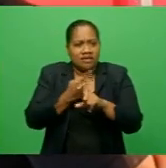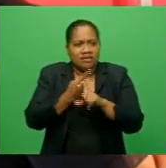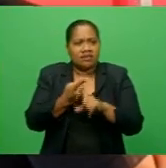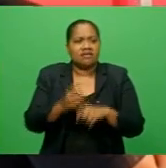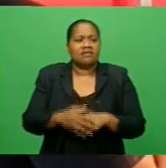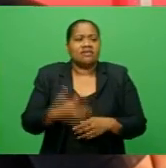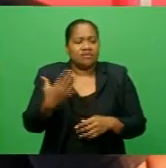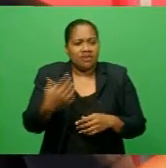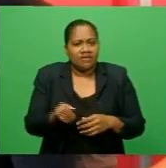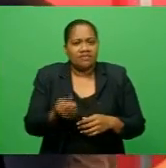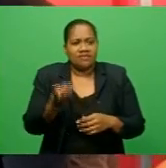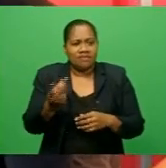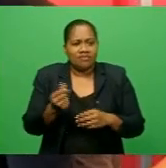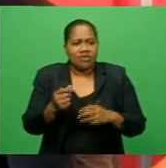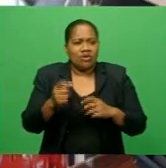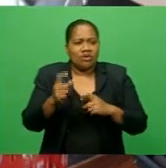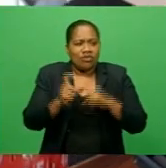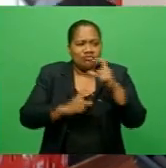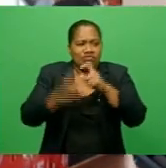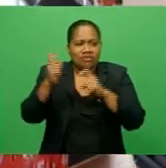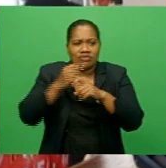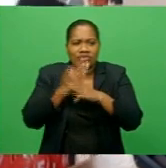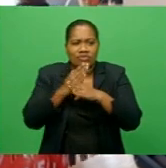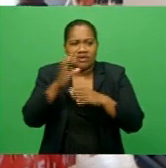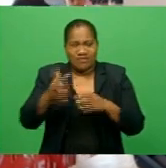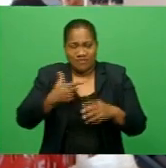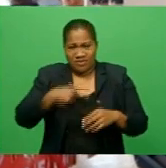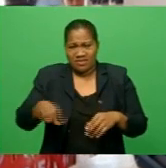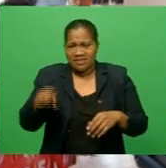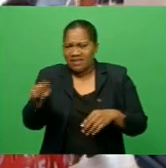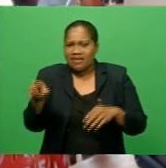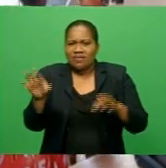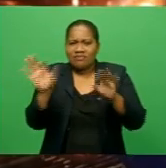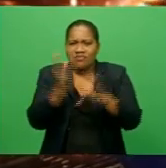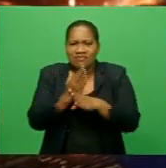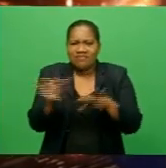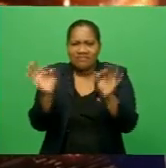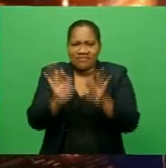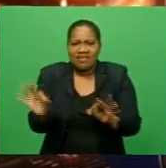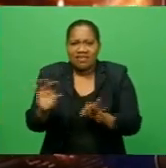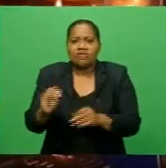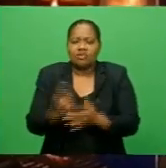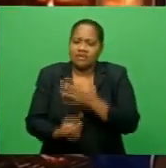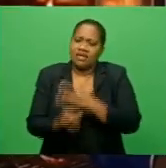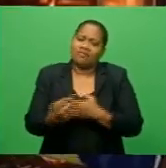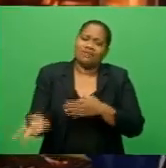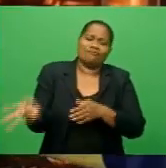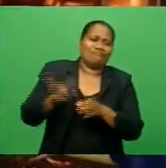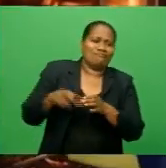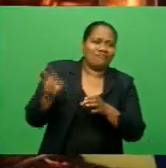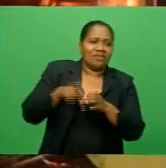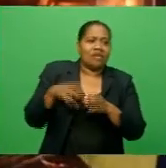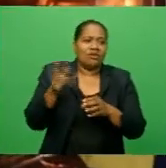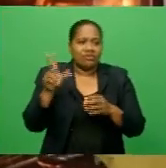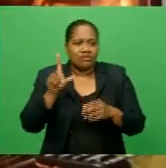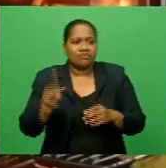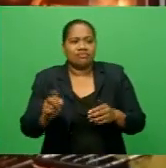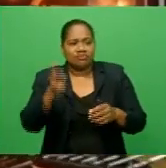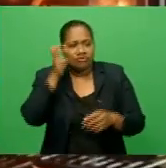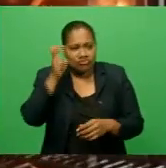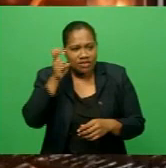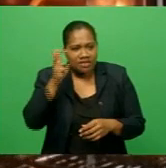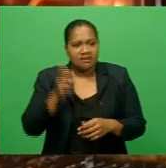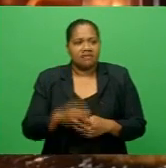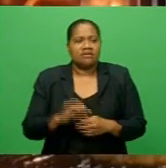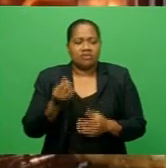kitchen. So because they were unemployed, we just took them on board, went through vigorous training, converted their